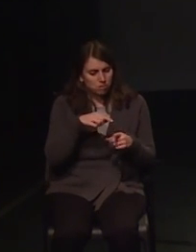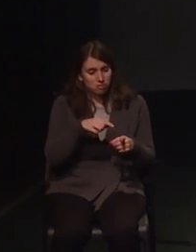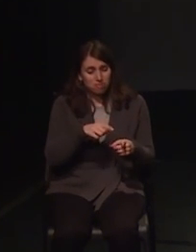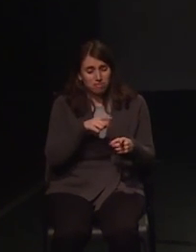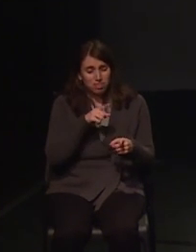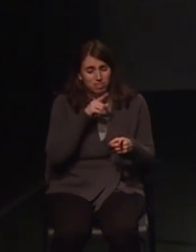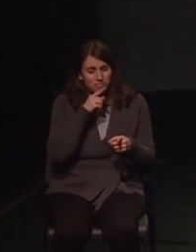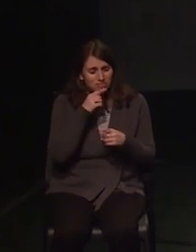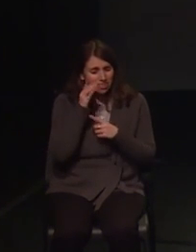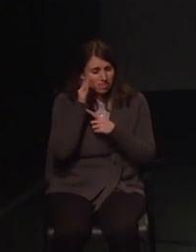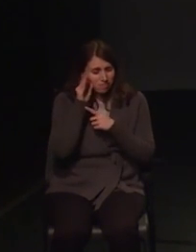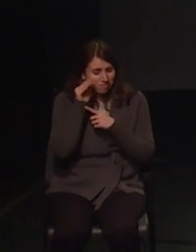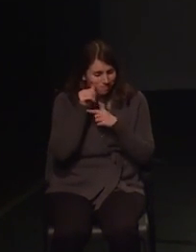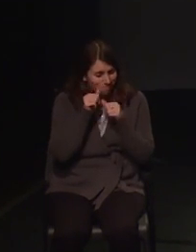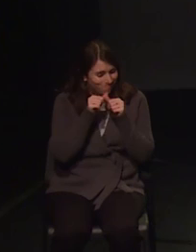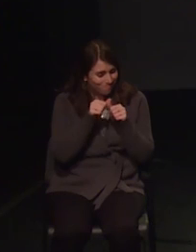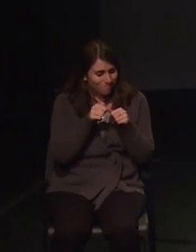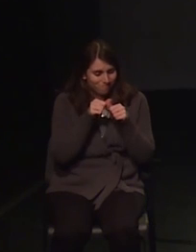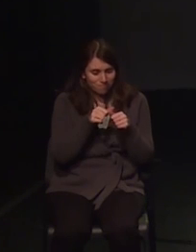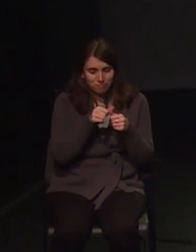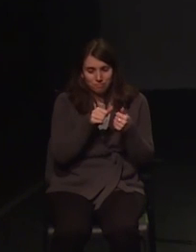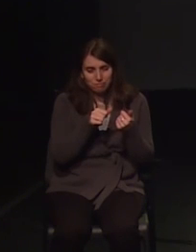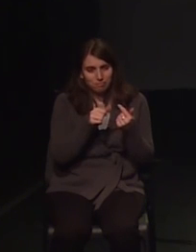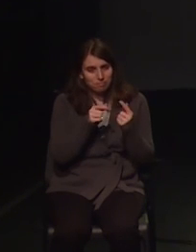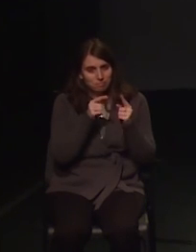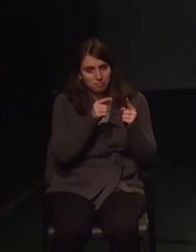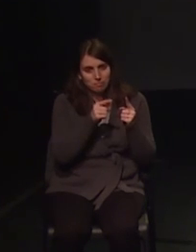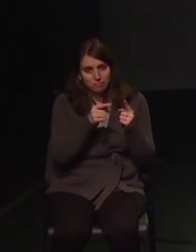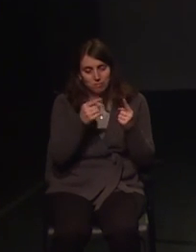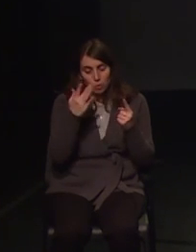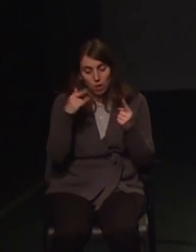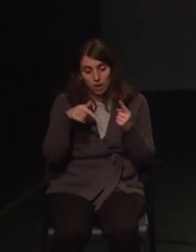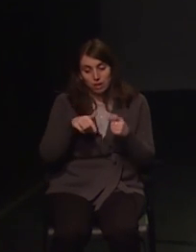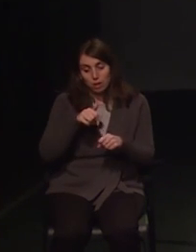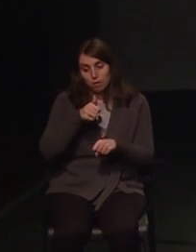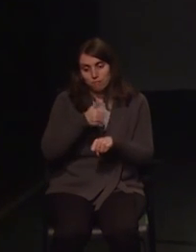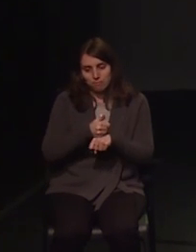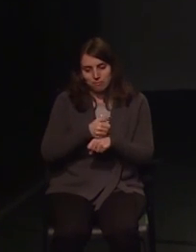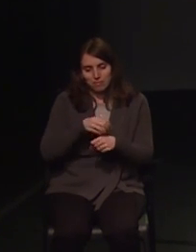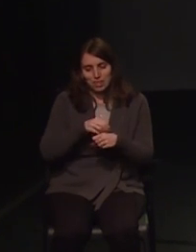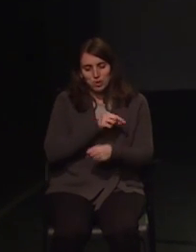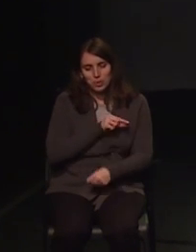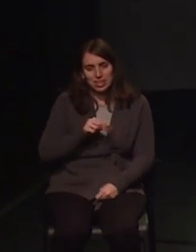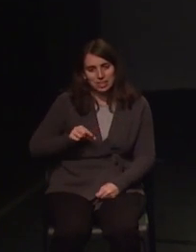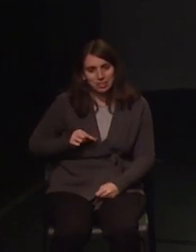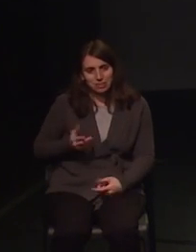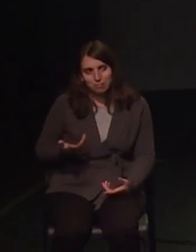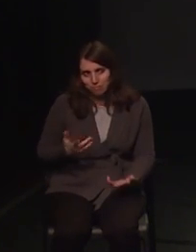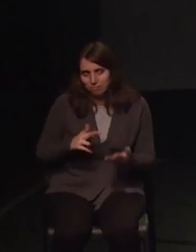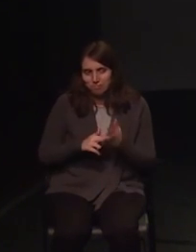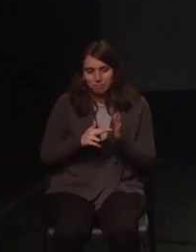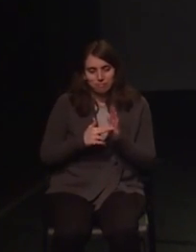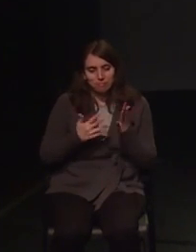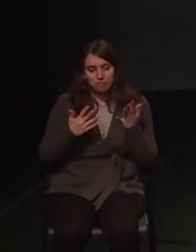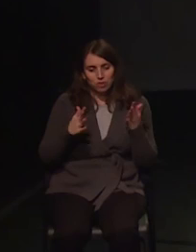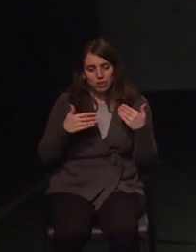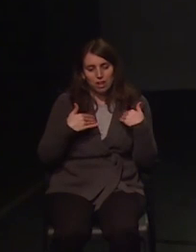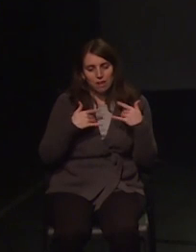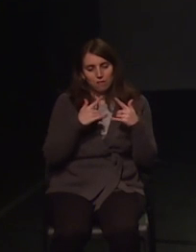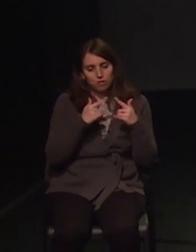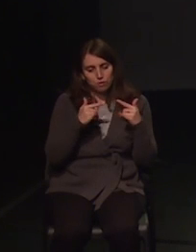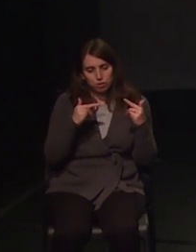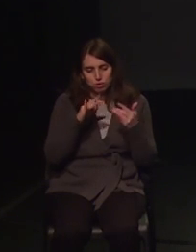because just by nature of being located in this borough, we do have diverse pools of artists